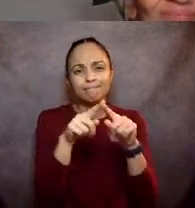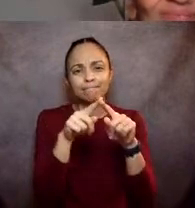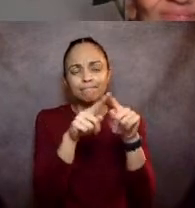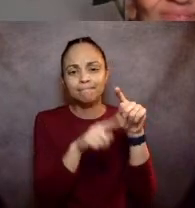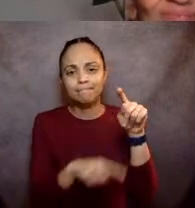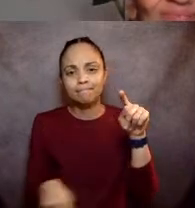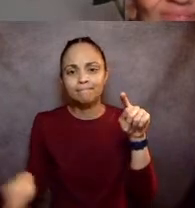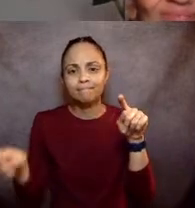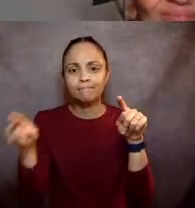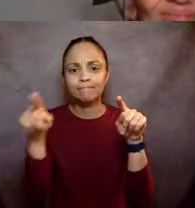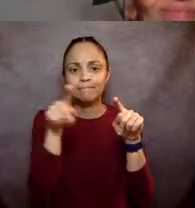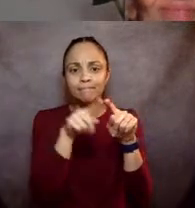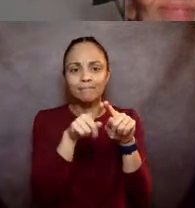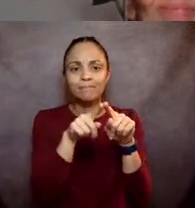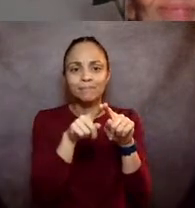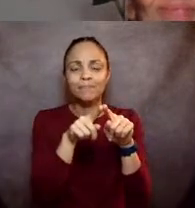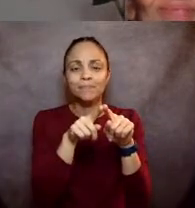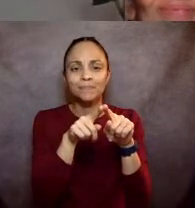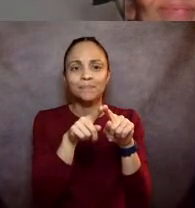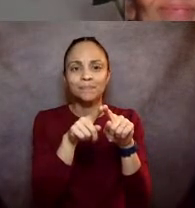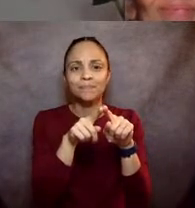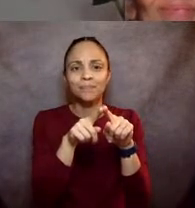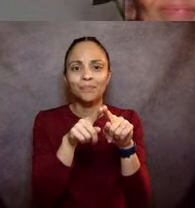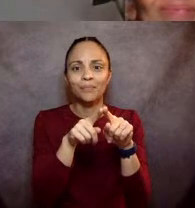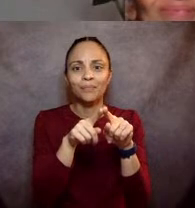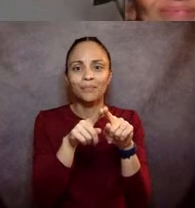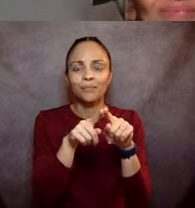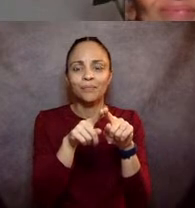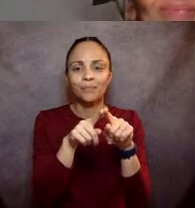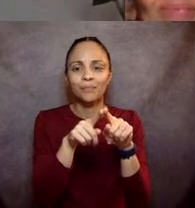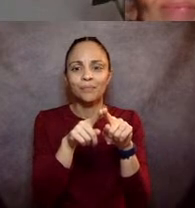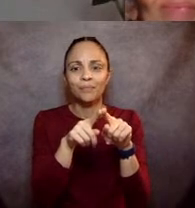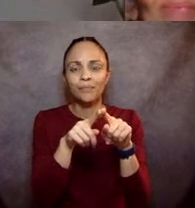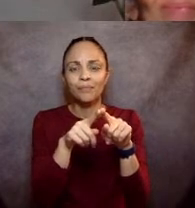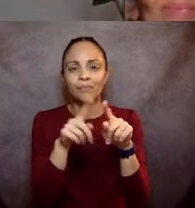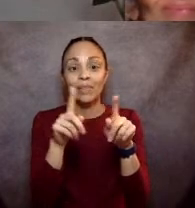right? Creative artist, educator,